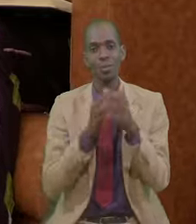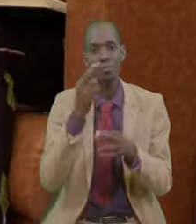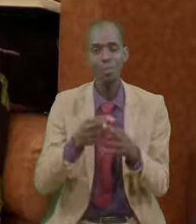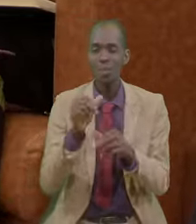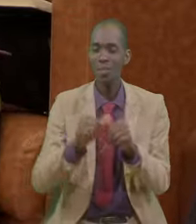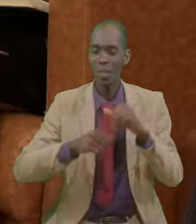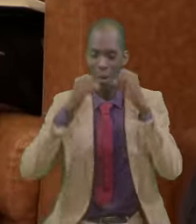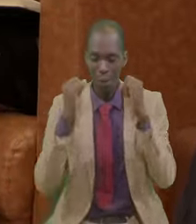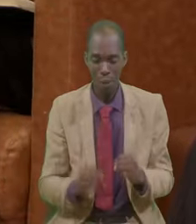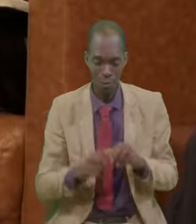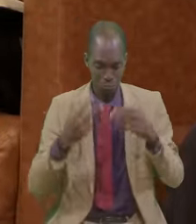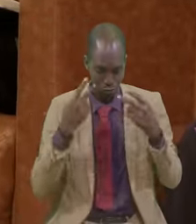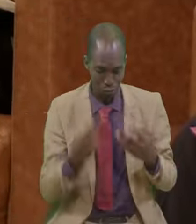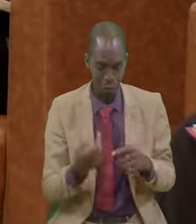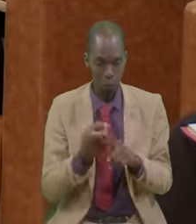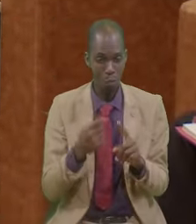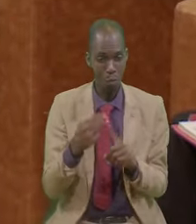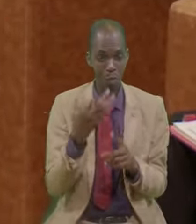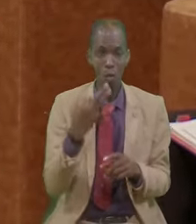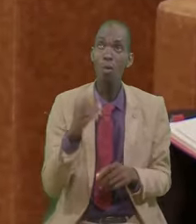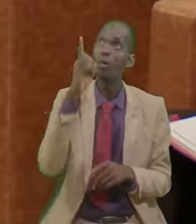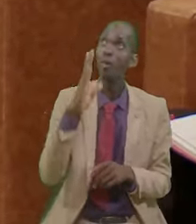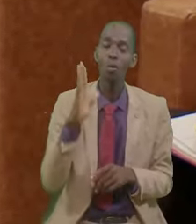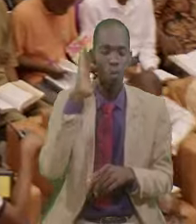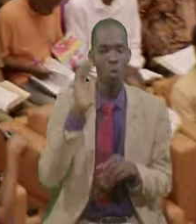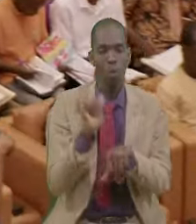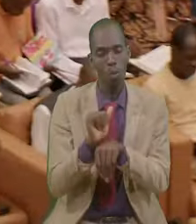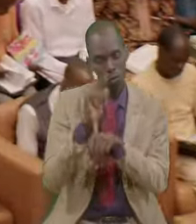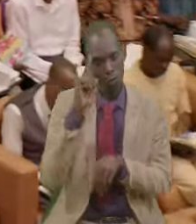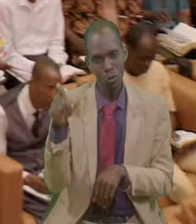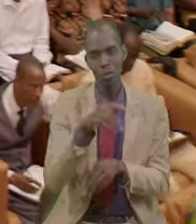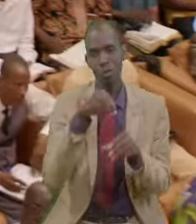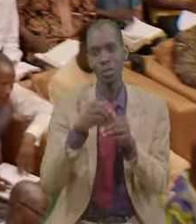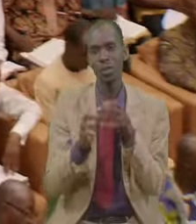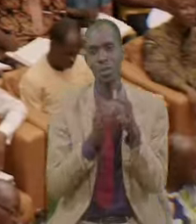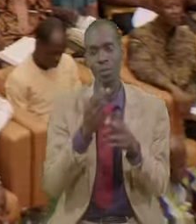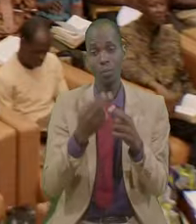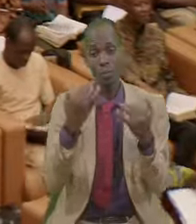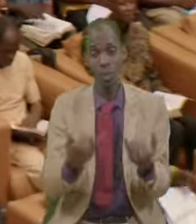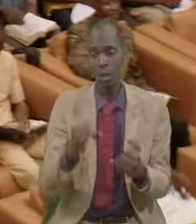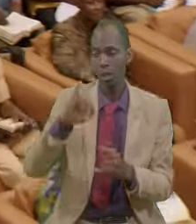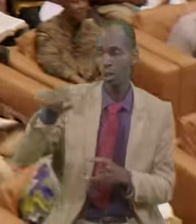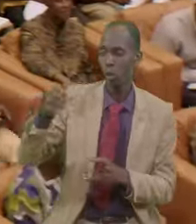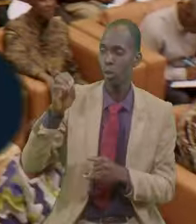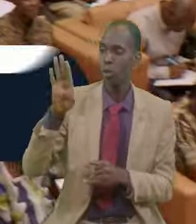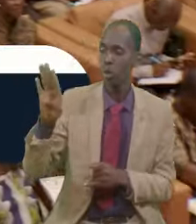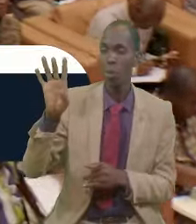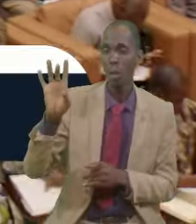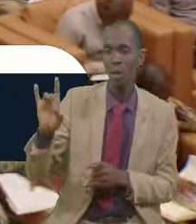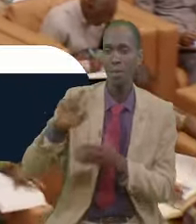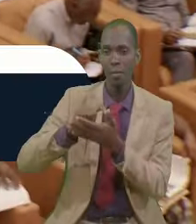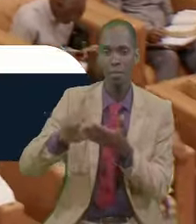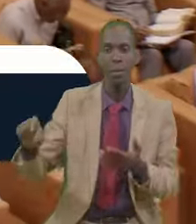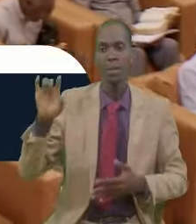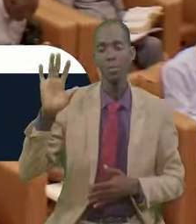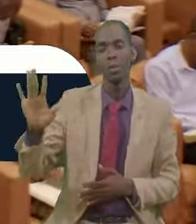power revealed today is going to work for you in Jesus' name. Look at Job chapter 8, and I'm reading here